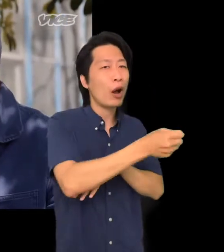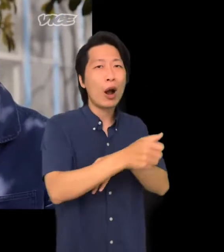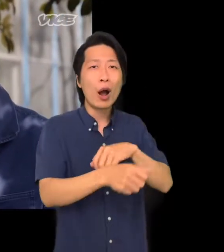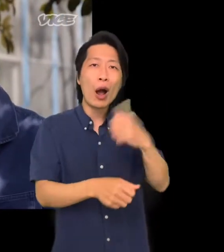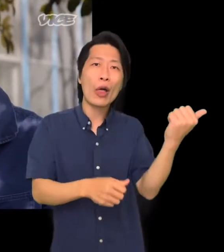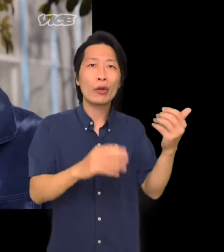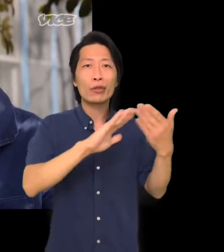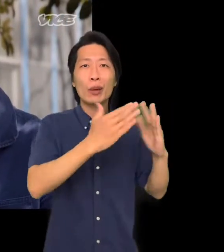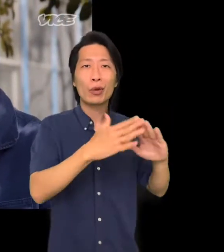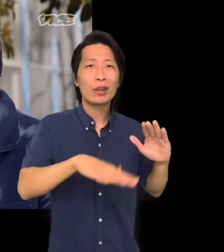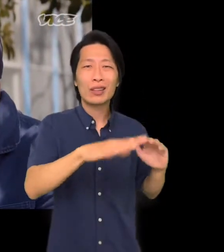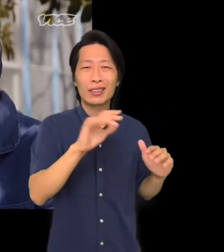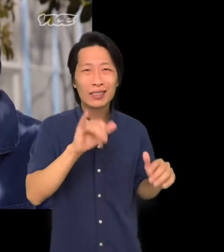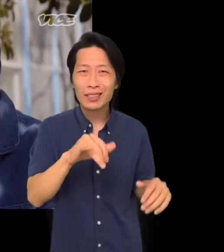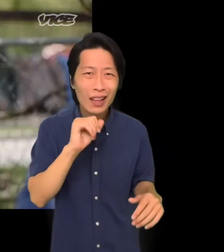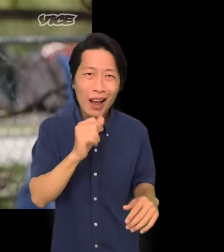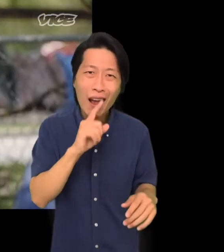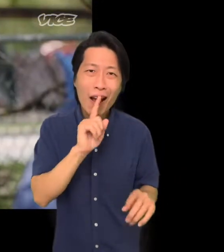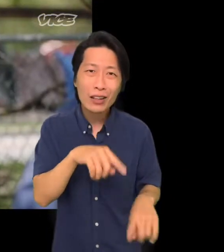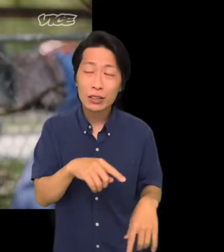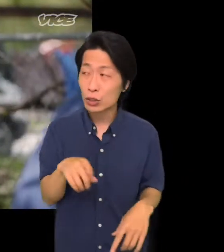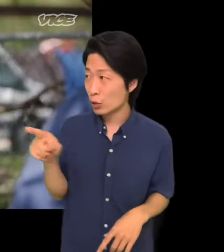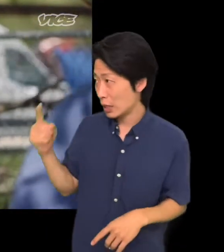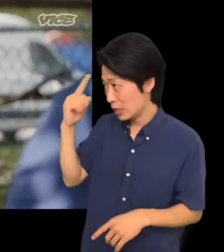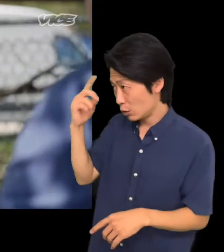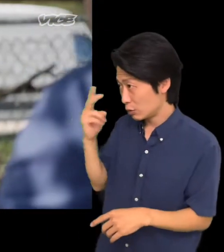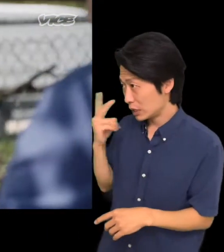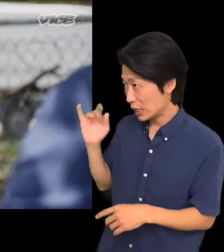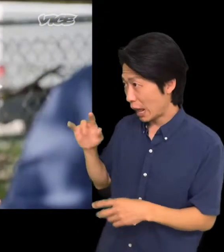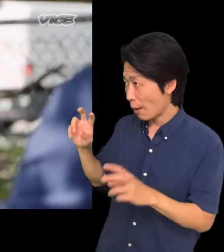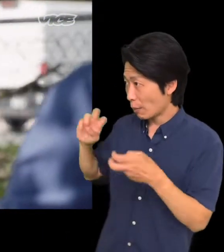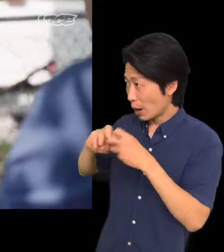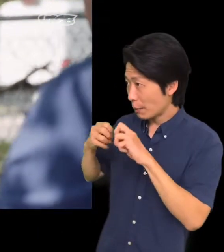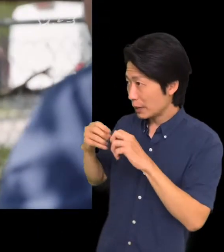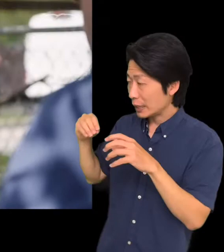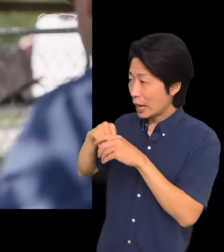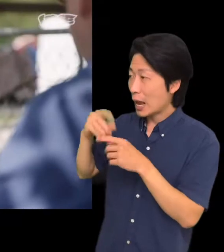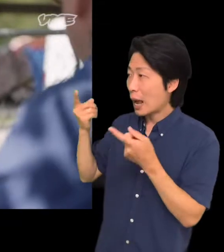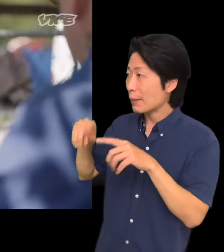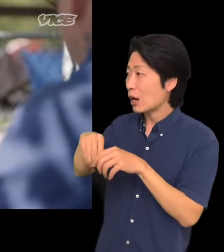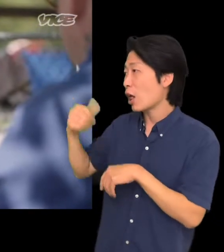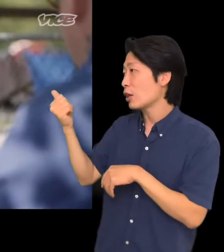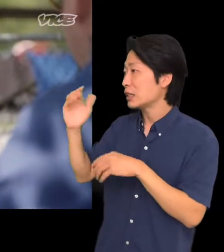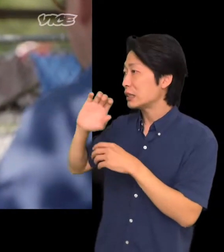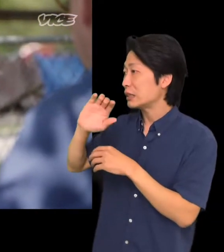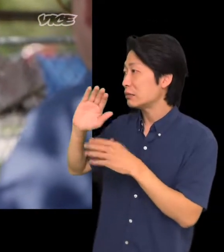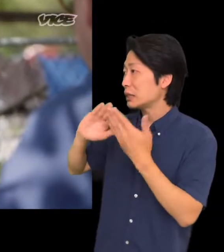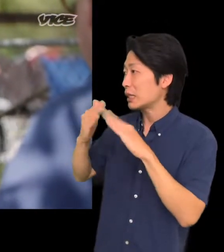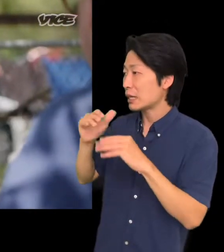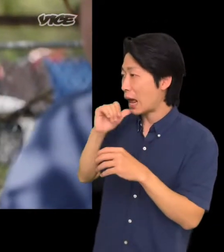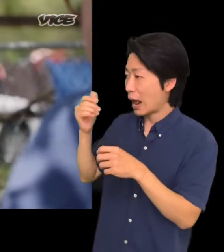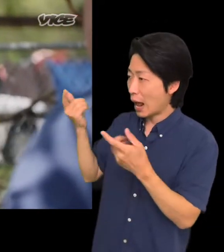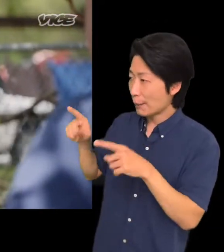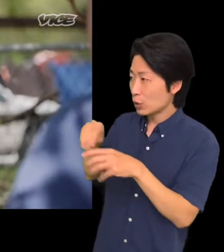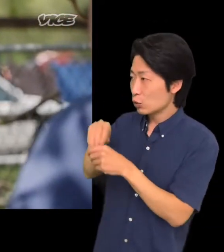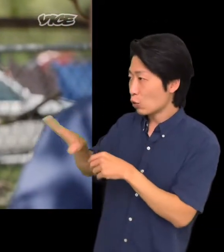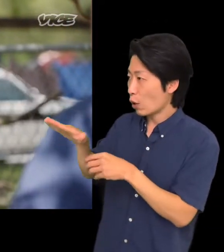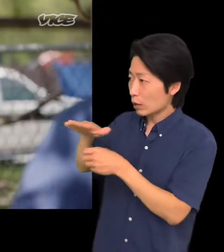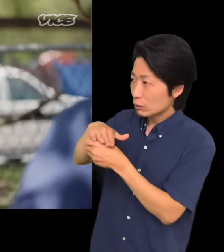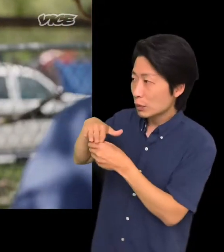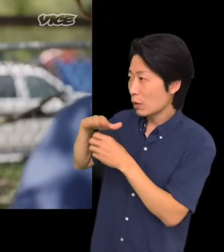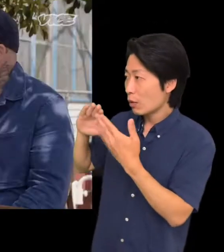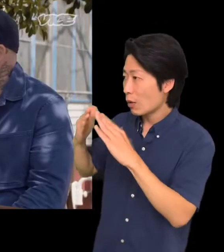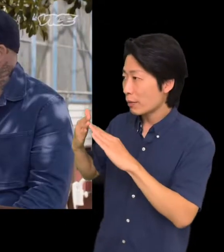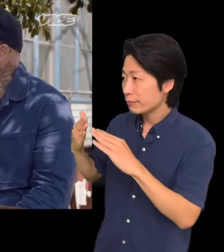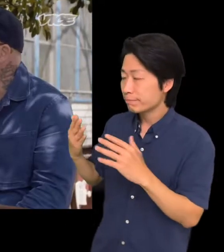neighborhood's just got a problem. That's not the answer. Do you think if you had seen this issue happening in another city and it wasn't happening in your neighborhood, you would feel